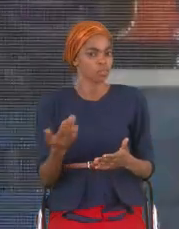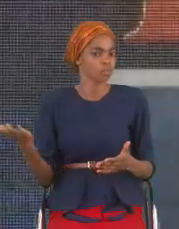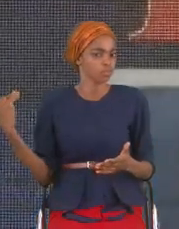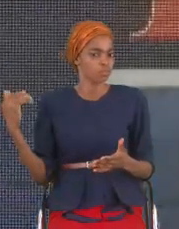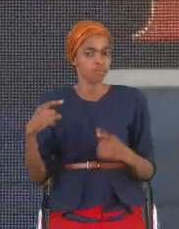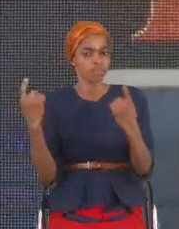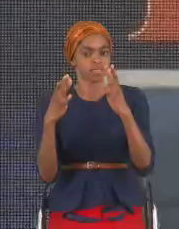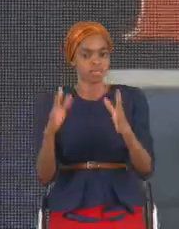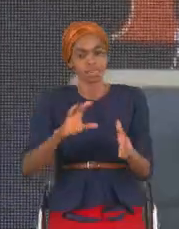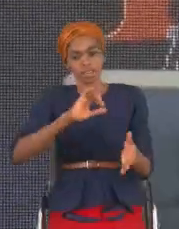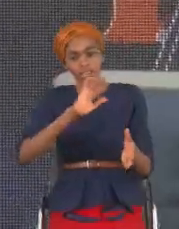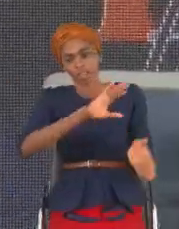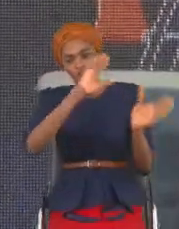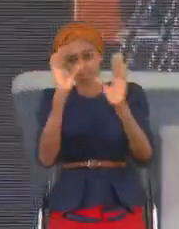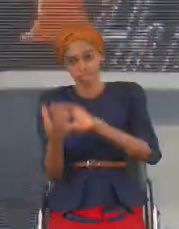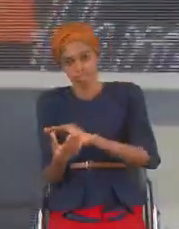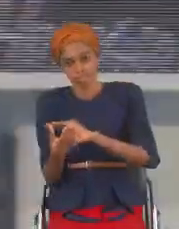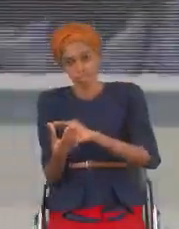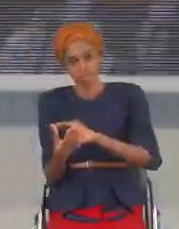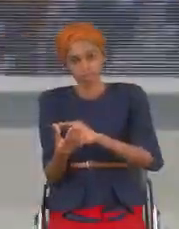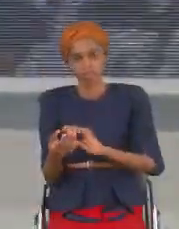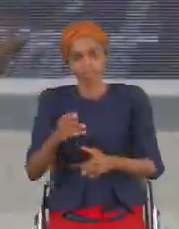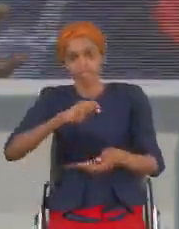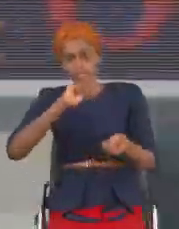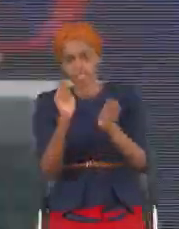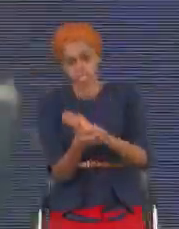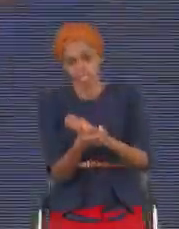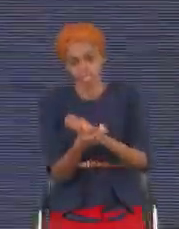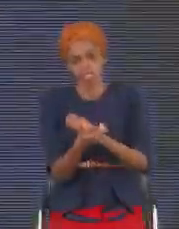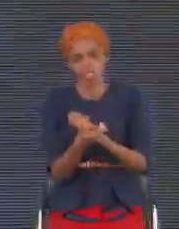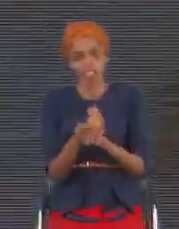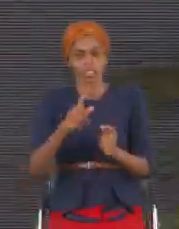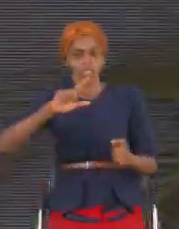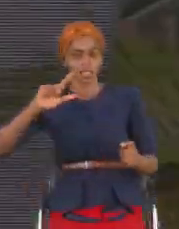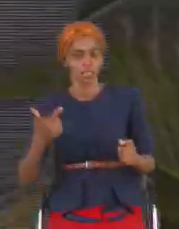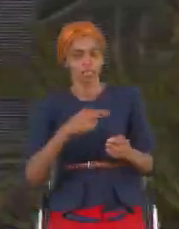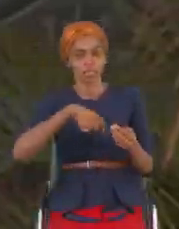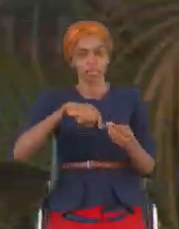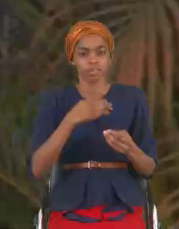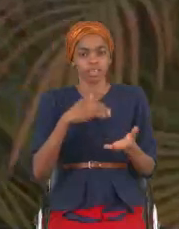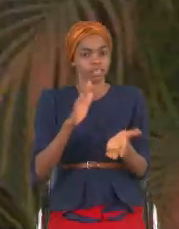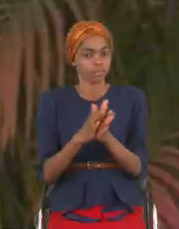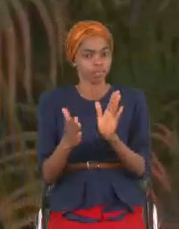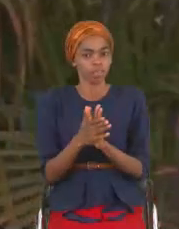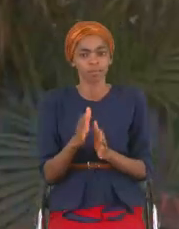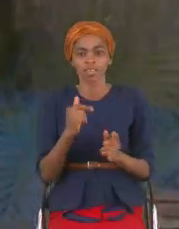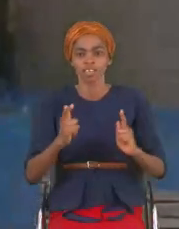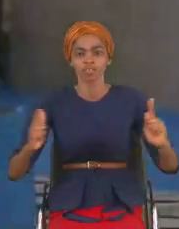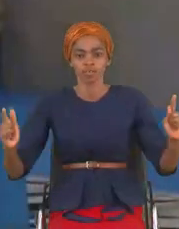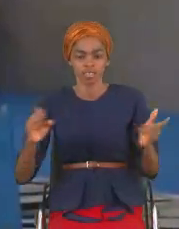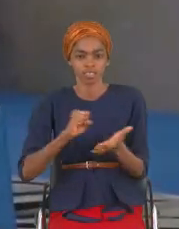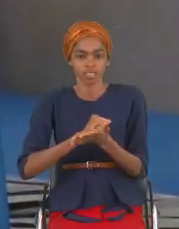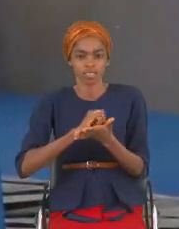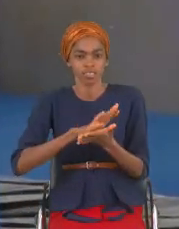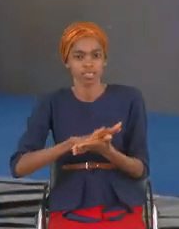converted, turned around, changed. He became an incredible saint.